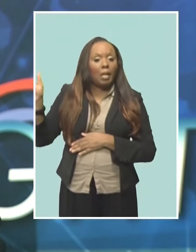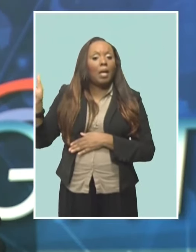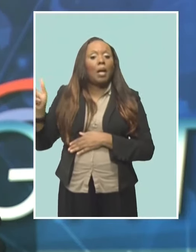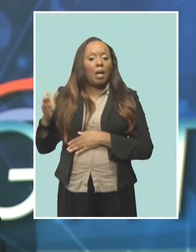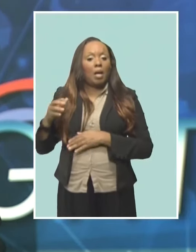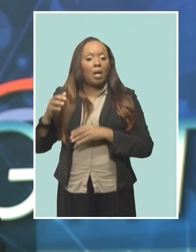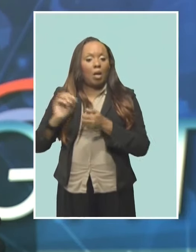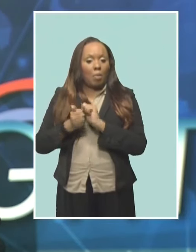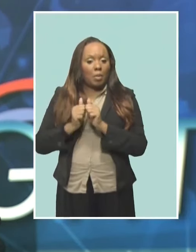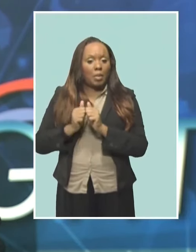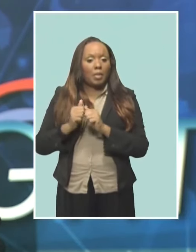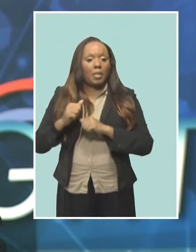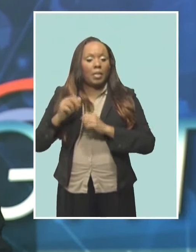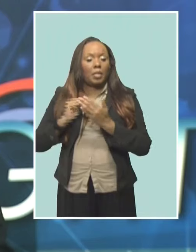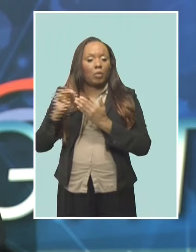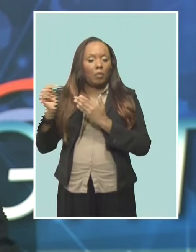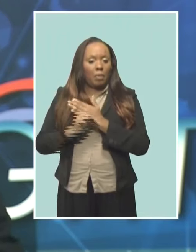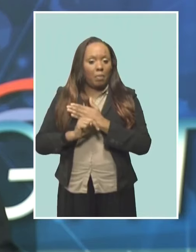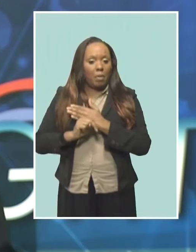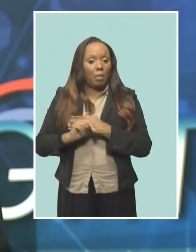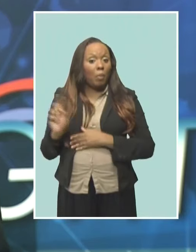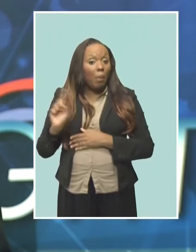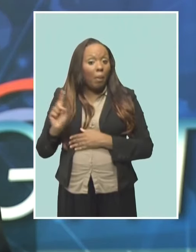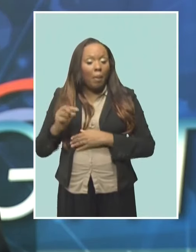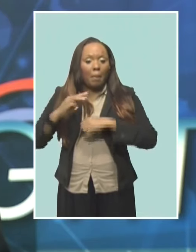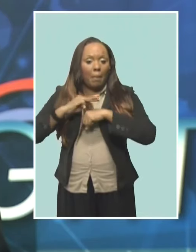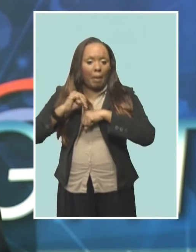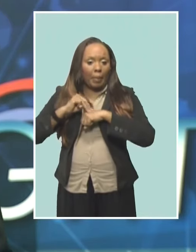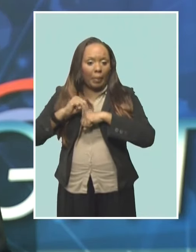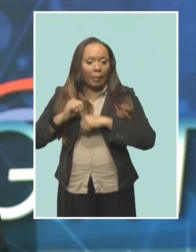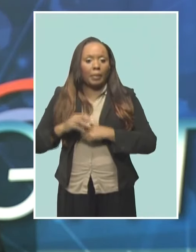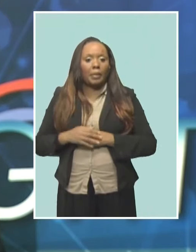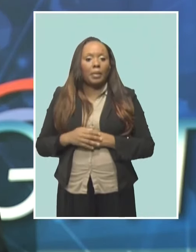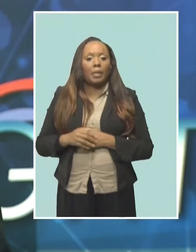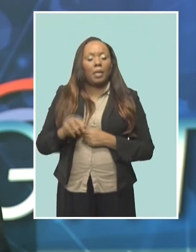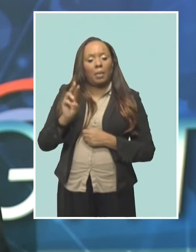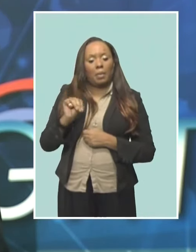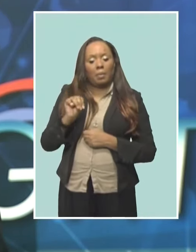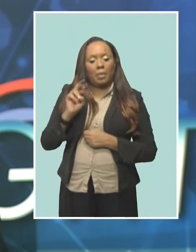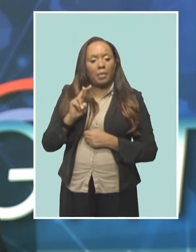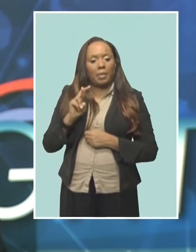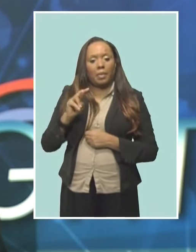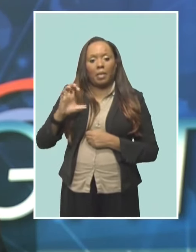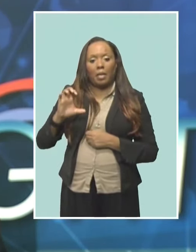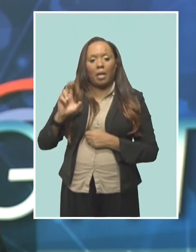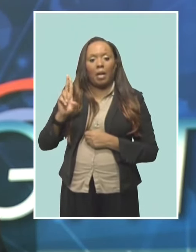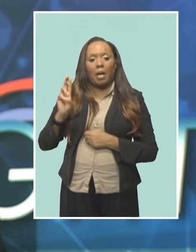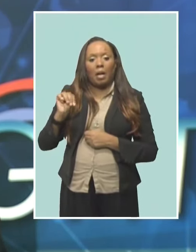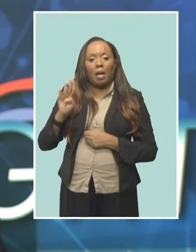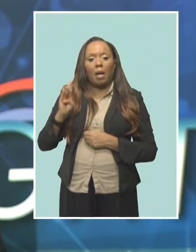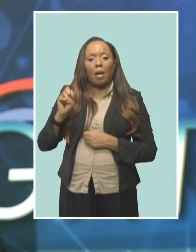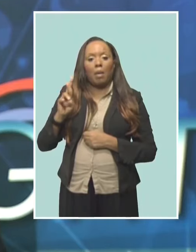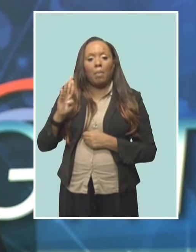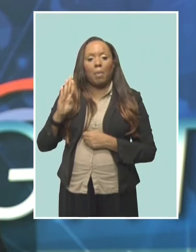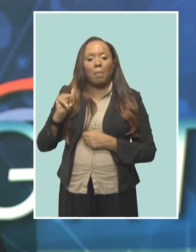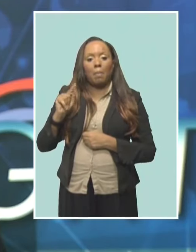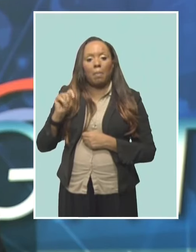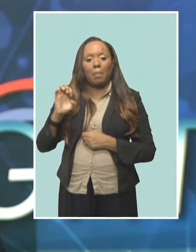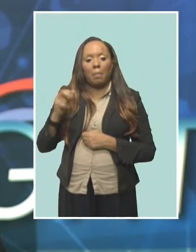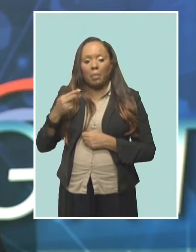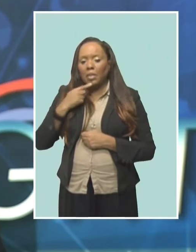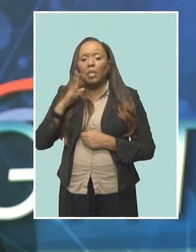Caribbean competition in Miami this November. Mr. Cumberbatch, who is the team manager, says competitors will be judged on representation